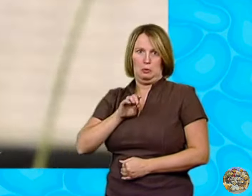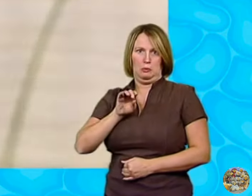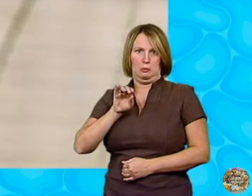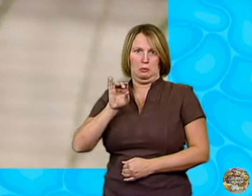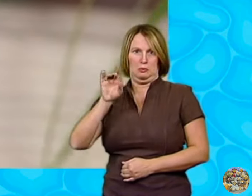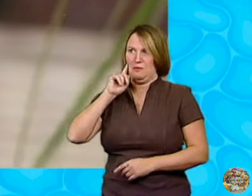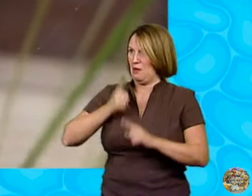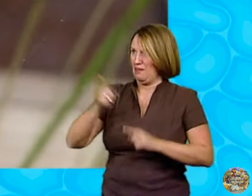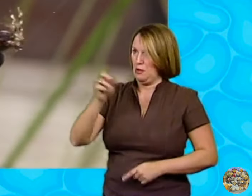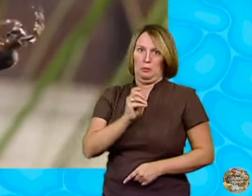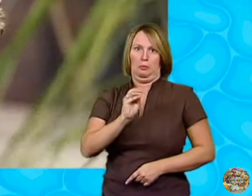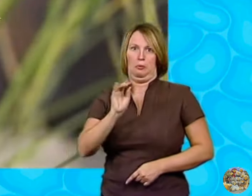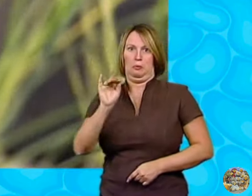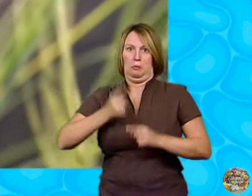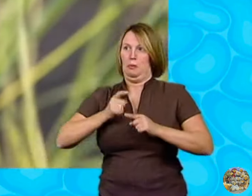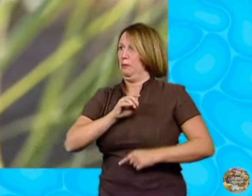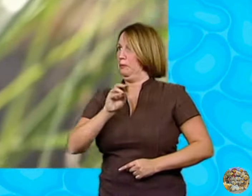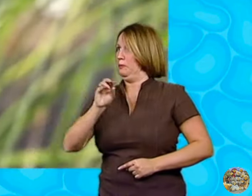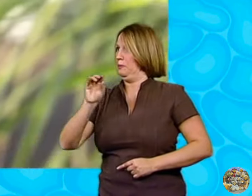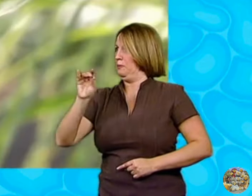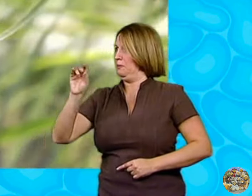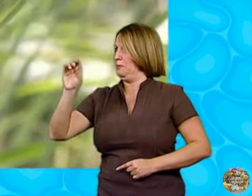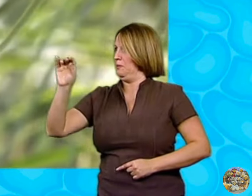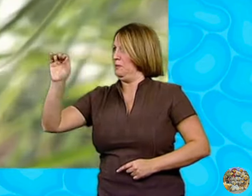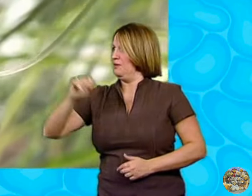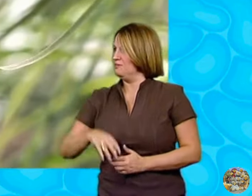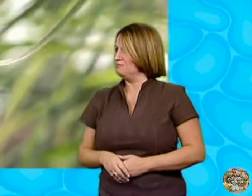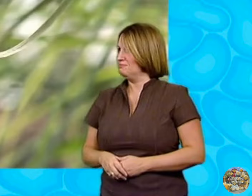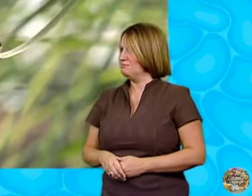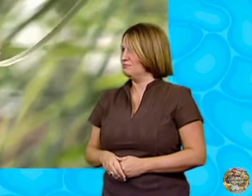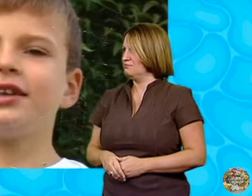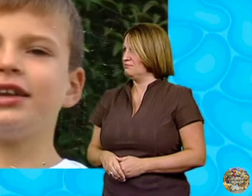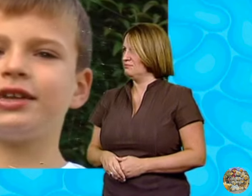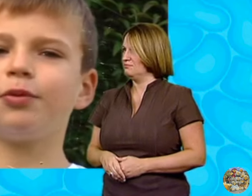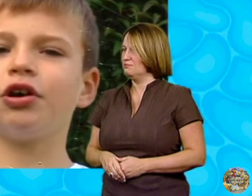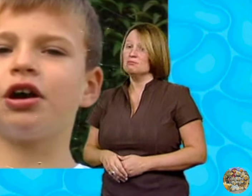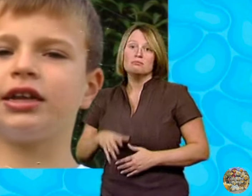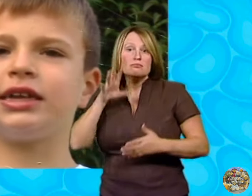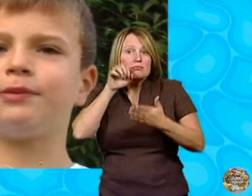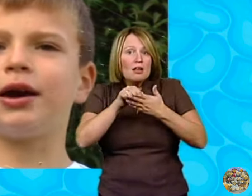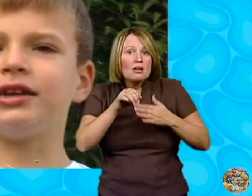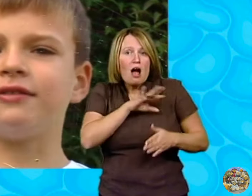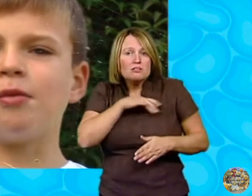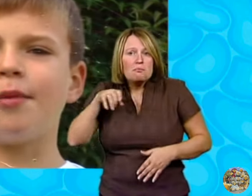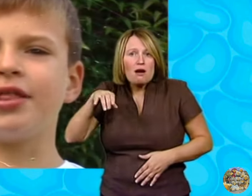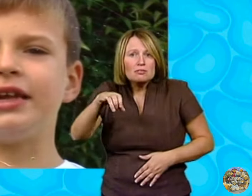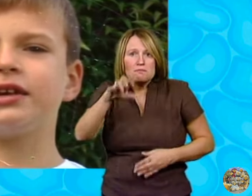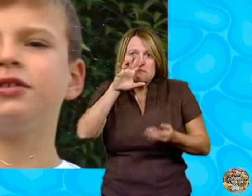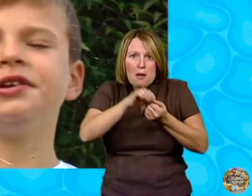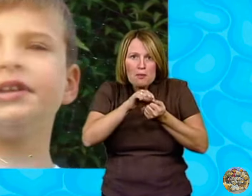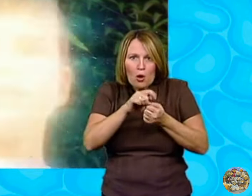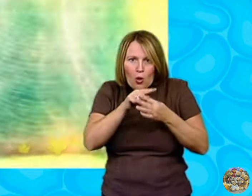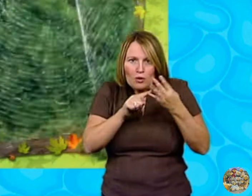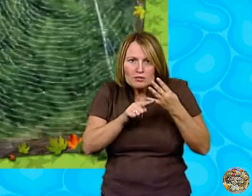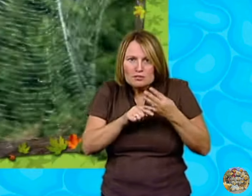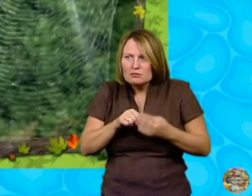the leaf. Look at it running away. It can move really fast. So to spot garden spiders, remember these